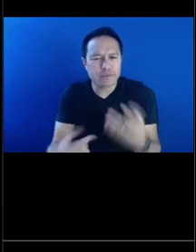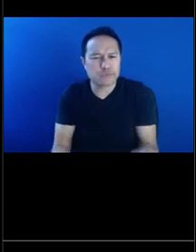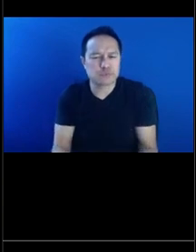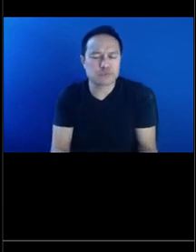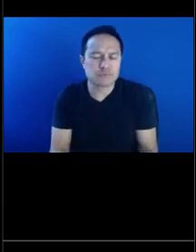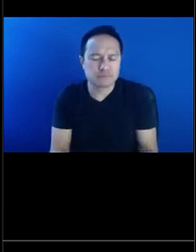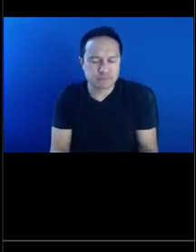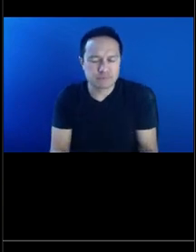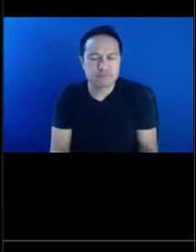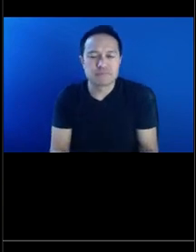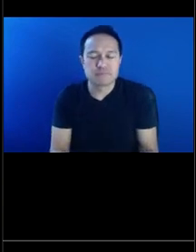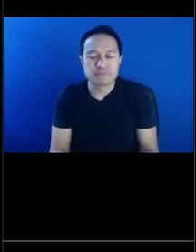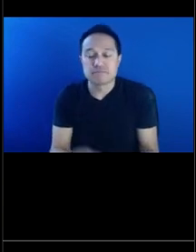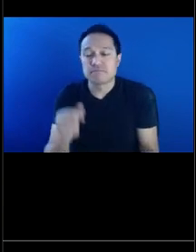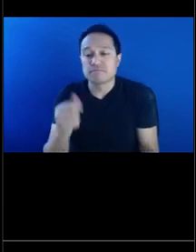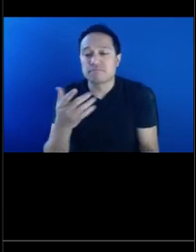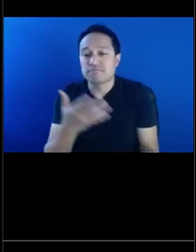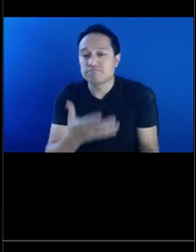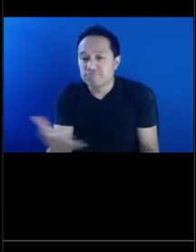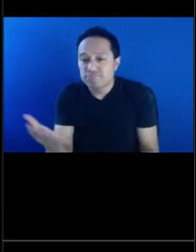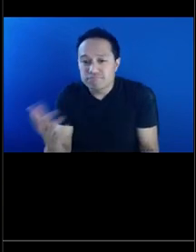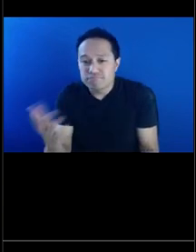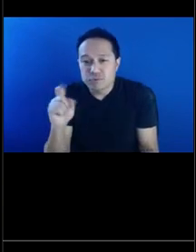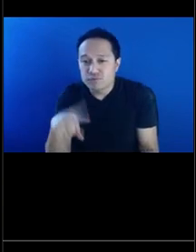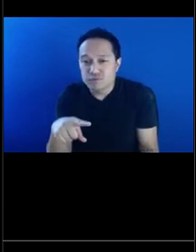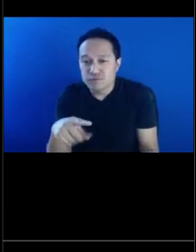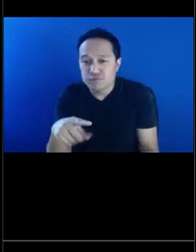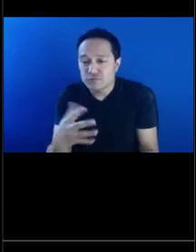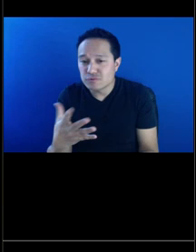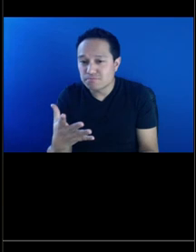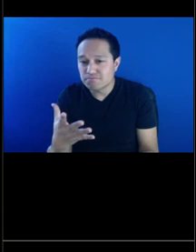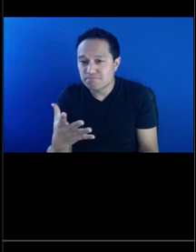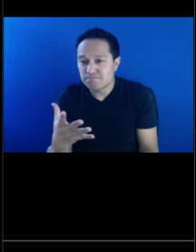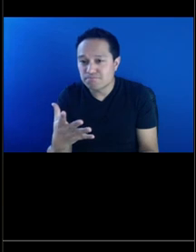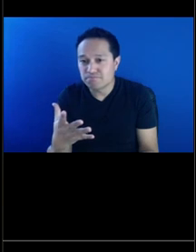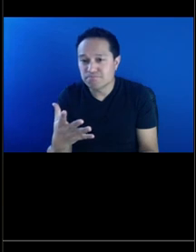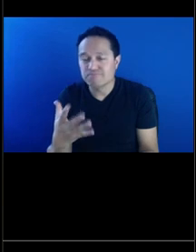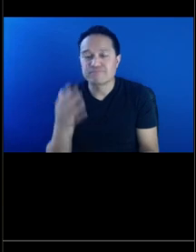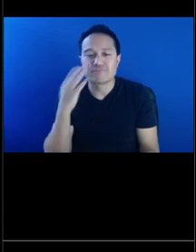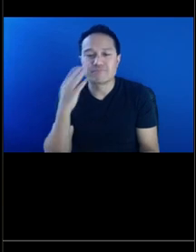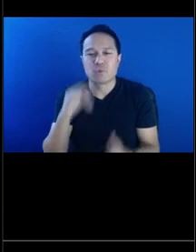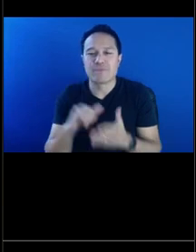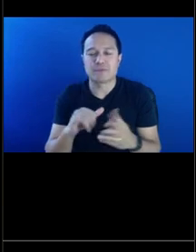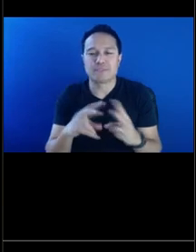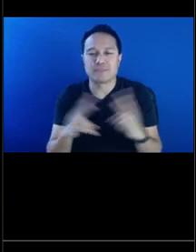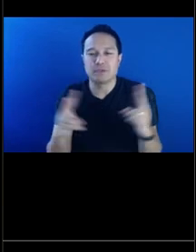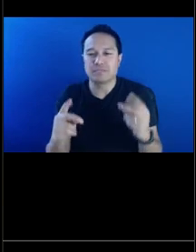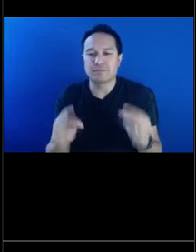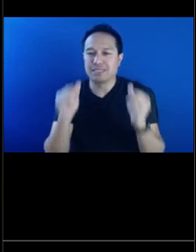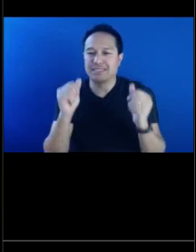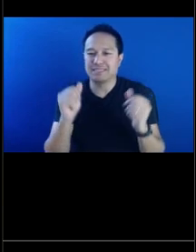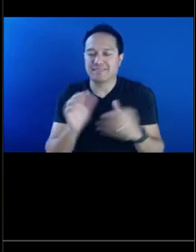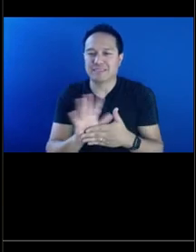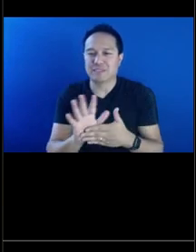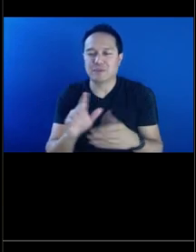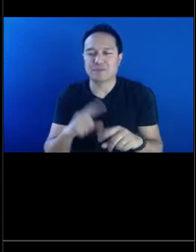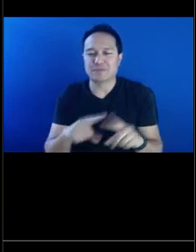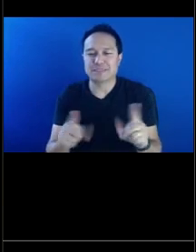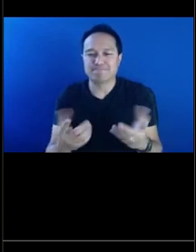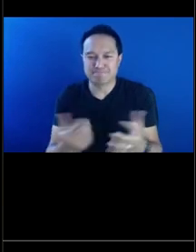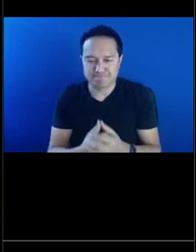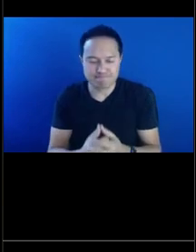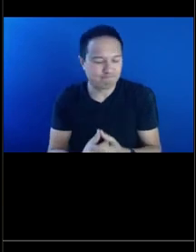And so are there any questions about that? I know that was a pretty quick video, so probably a lot more questions than what I've